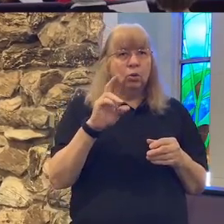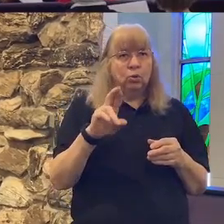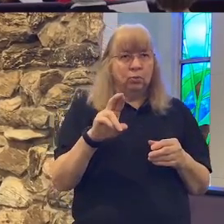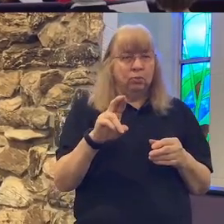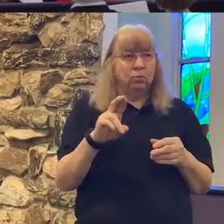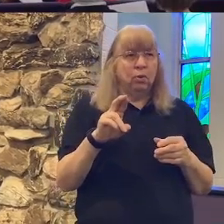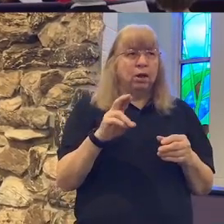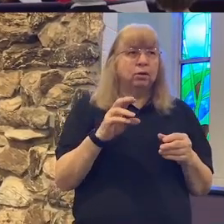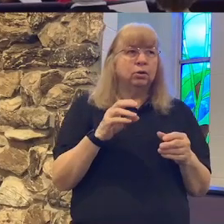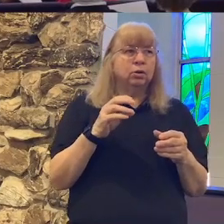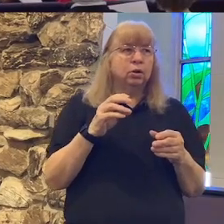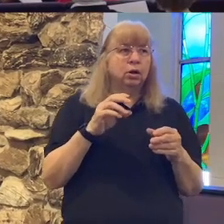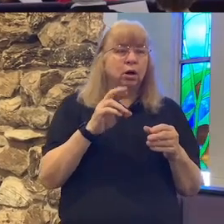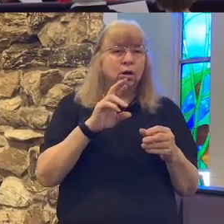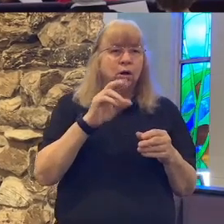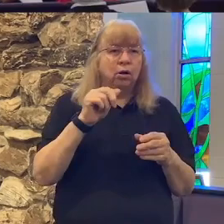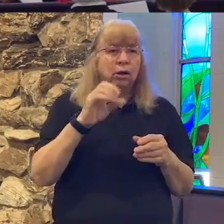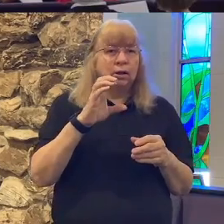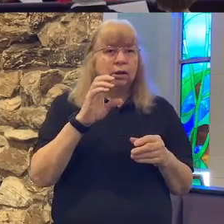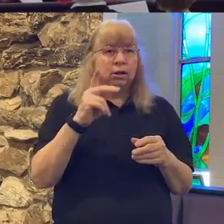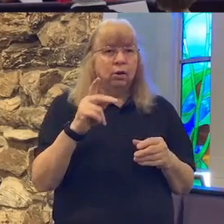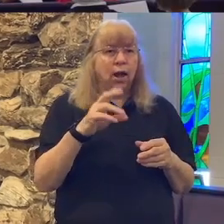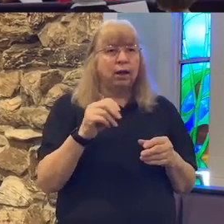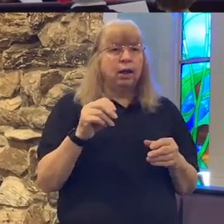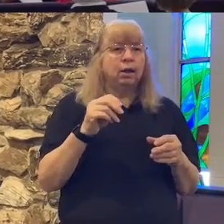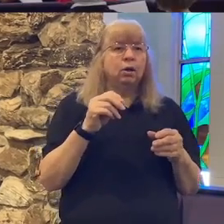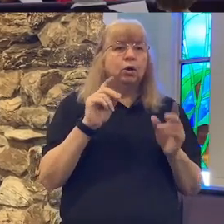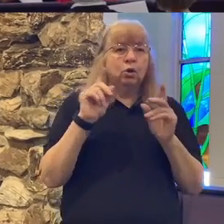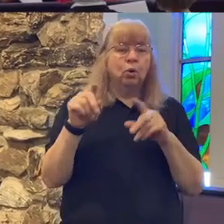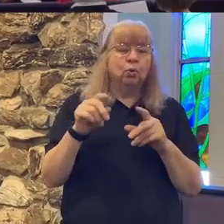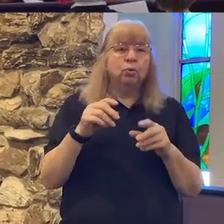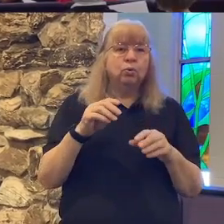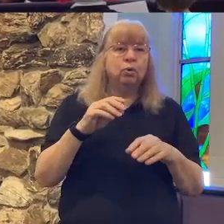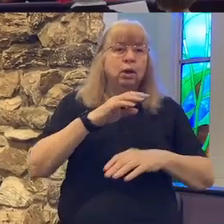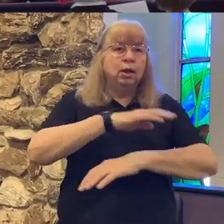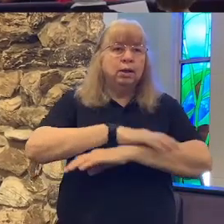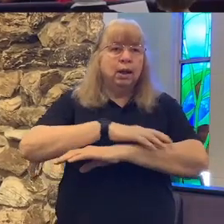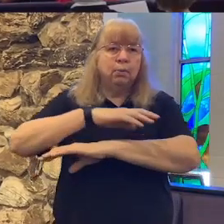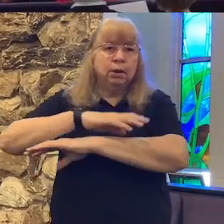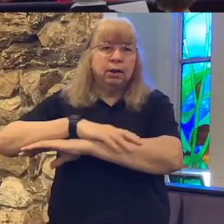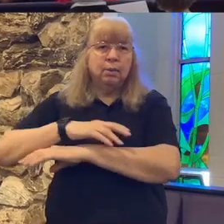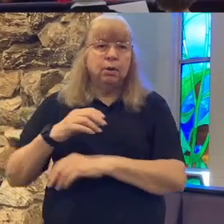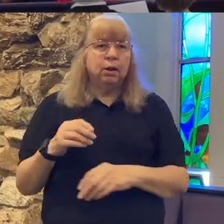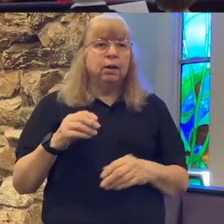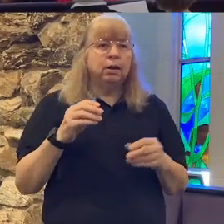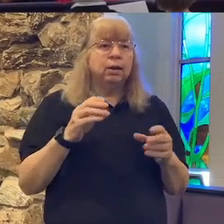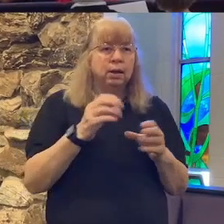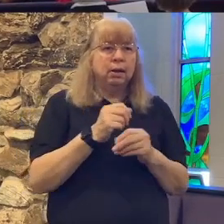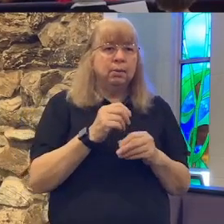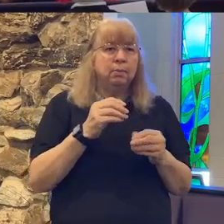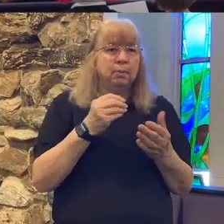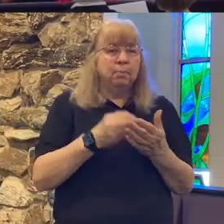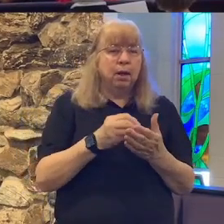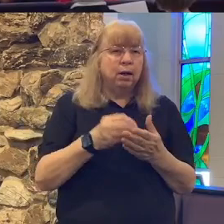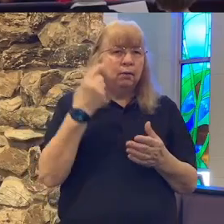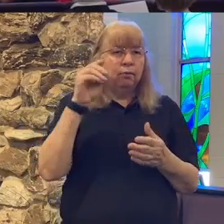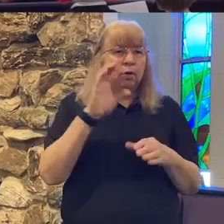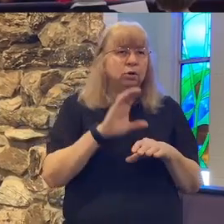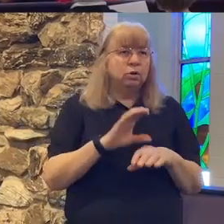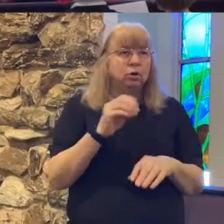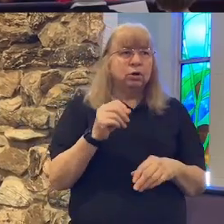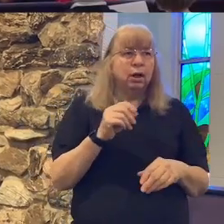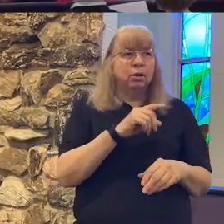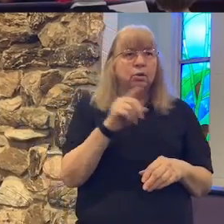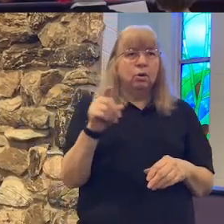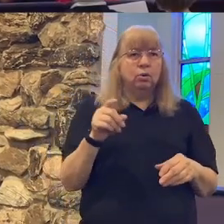$33, and it's all going into table-to-table, so not only will we be fulfilling, you know, raising some money for the church, but also helping those in need that can't afford a good